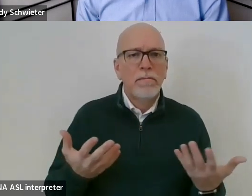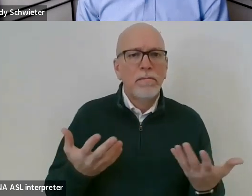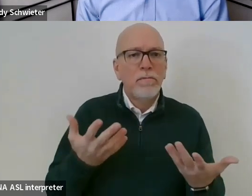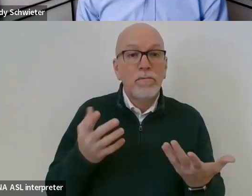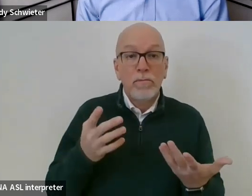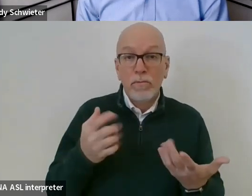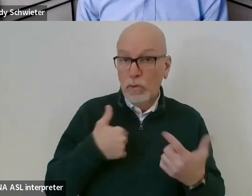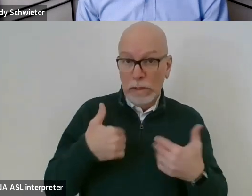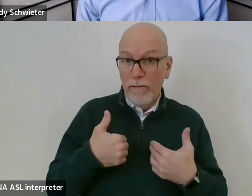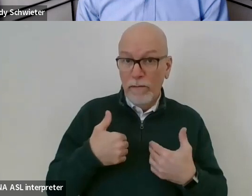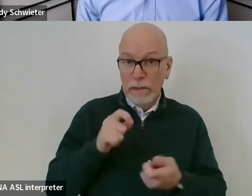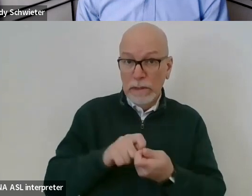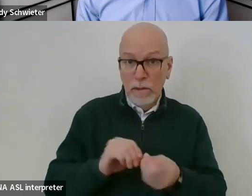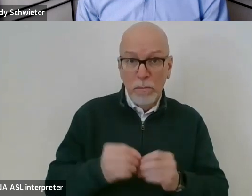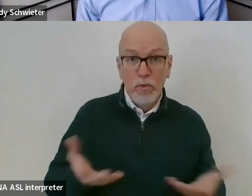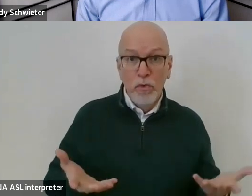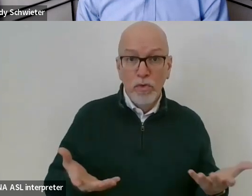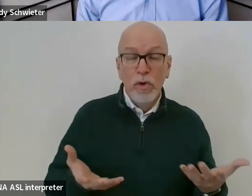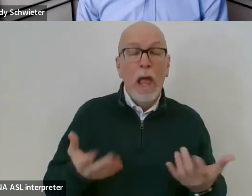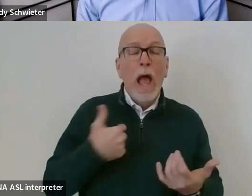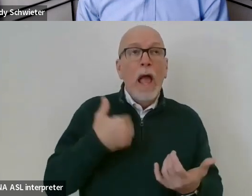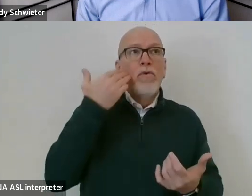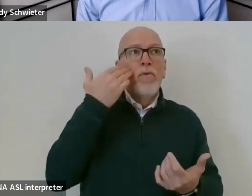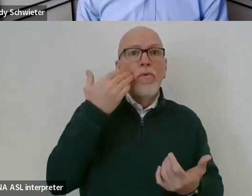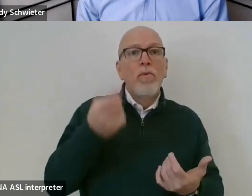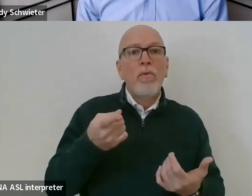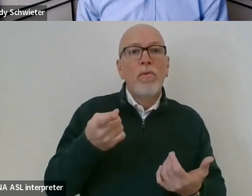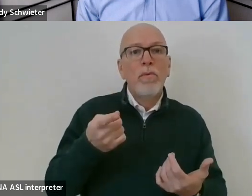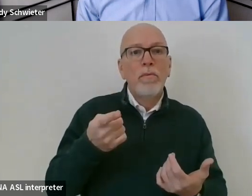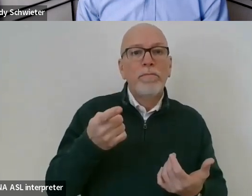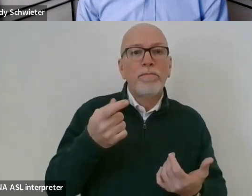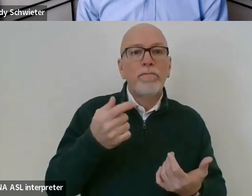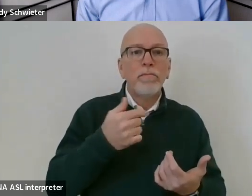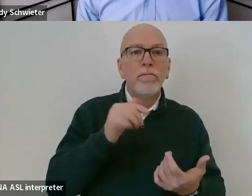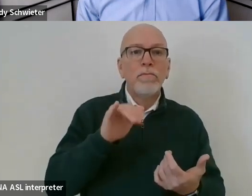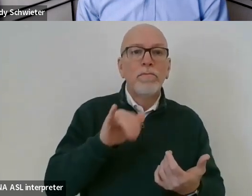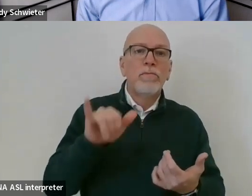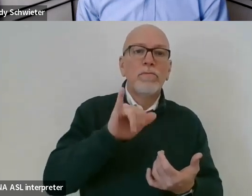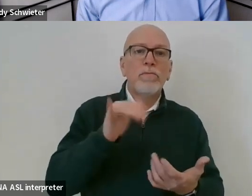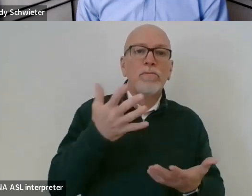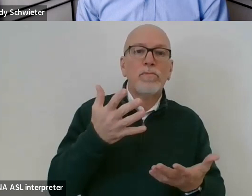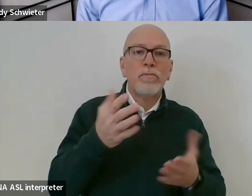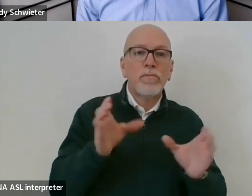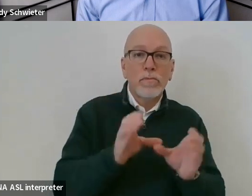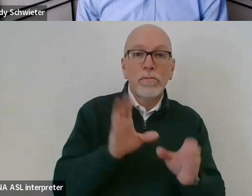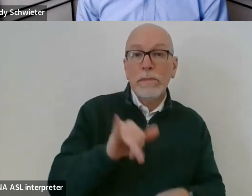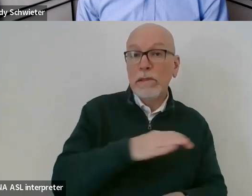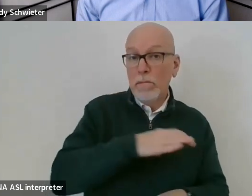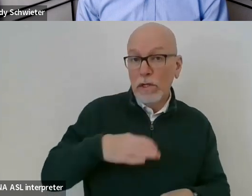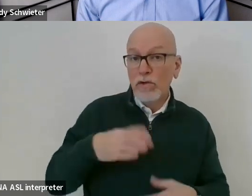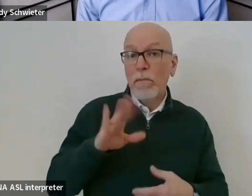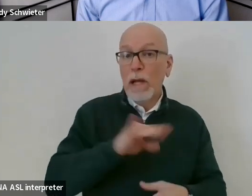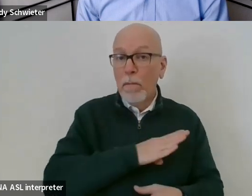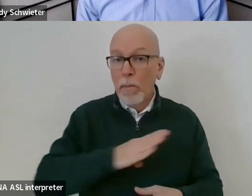Do we have a figure? I mean, I know that perhaps if we tally those who have been certified by the Commission and by the